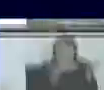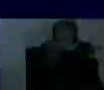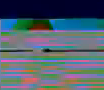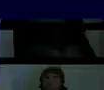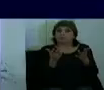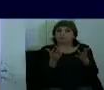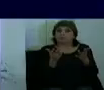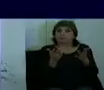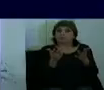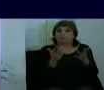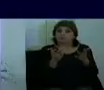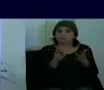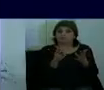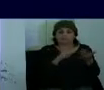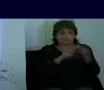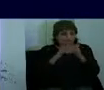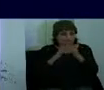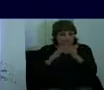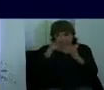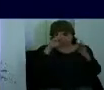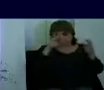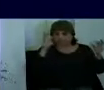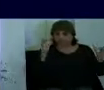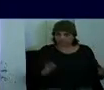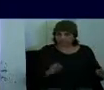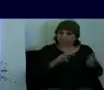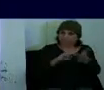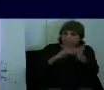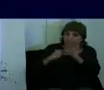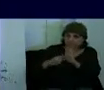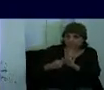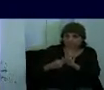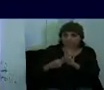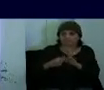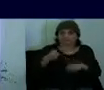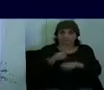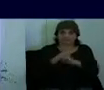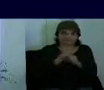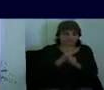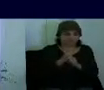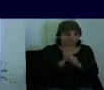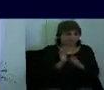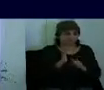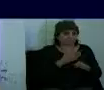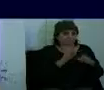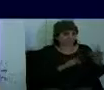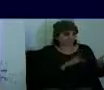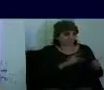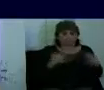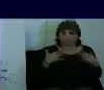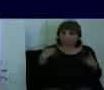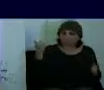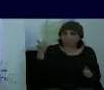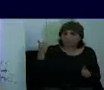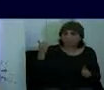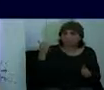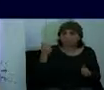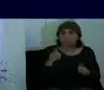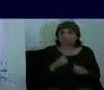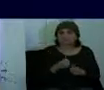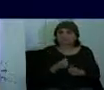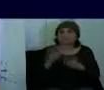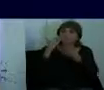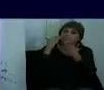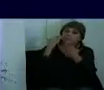to show our community's resolve, its purpose, to make all of our people stronger. We